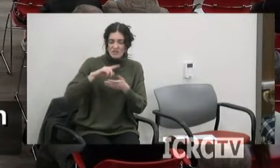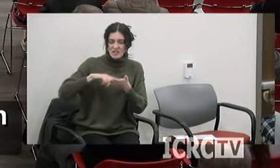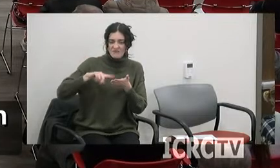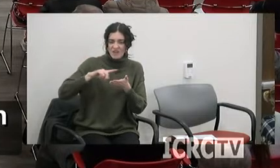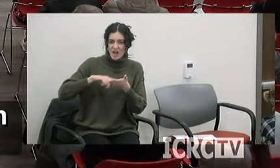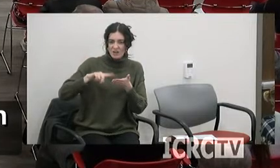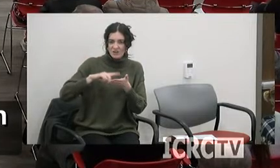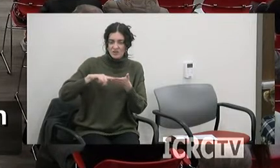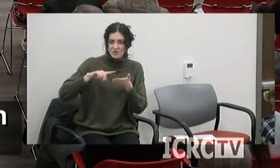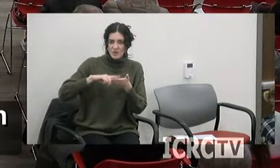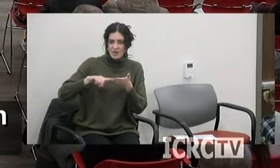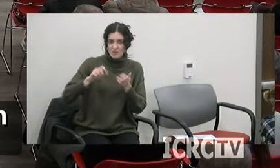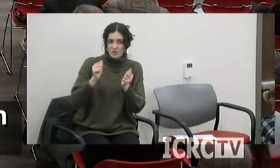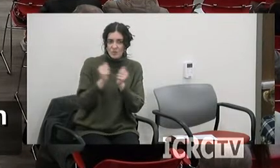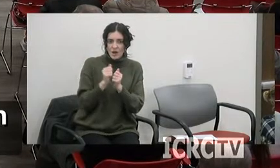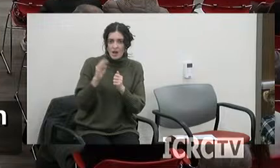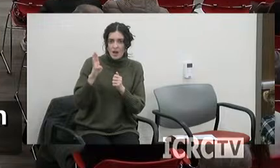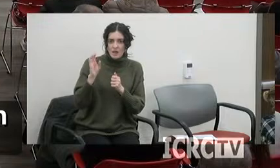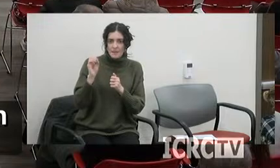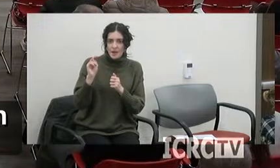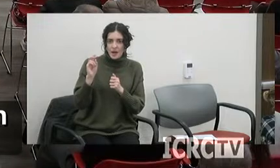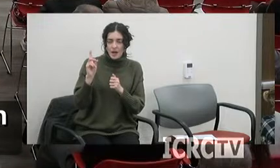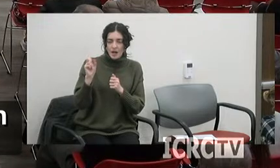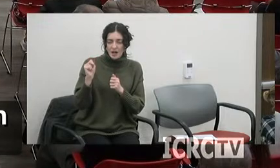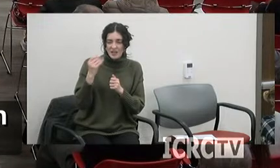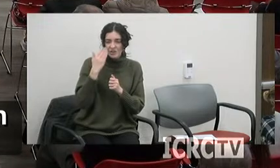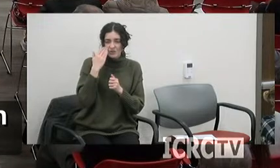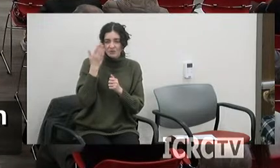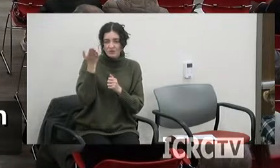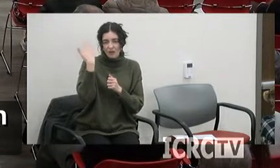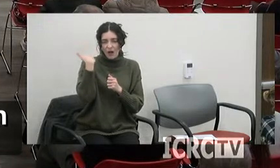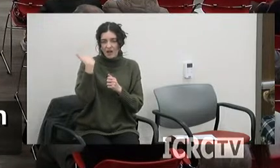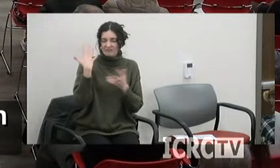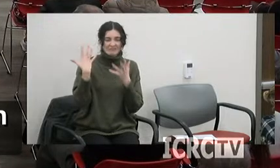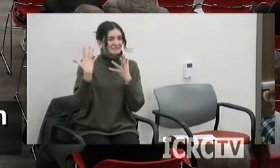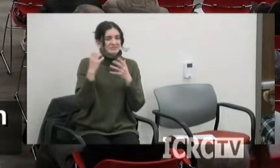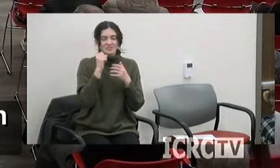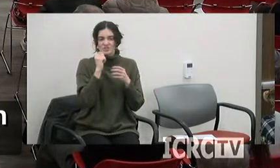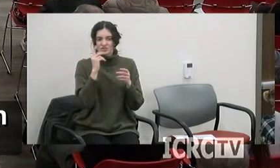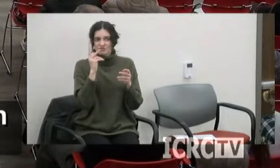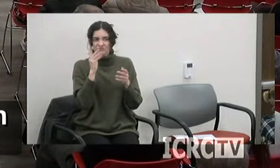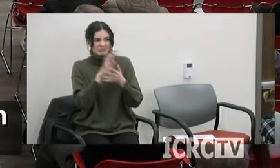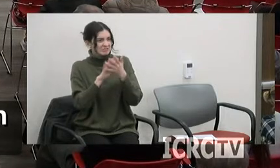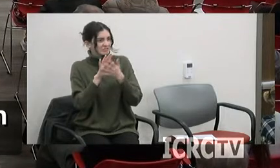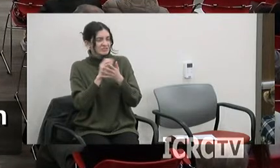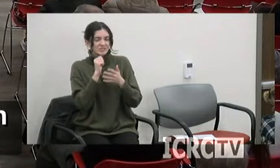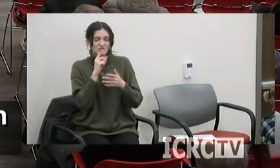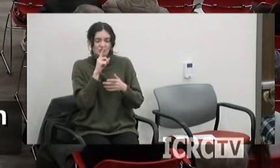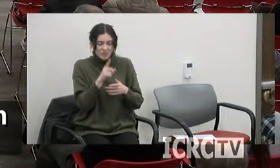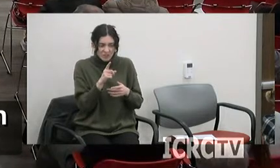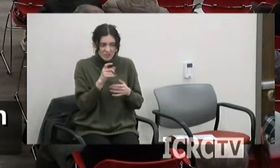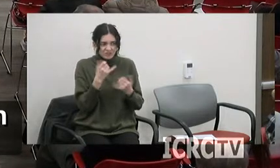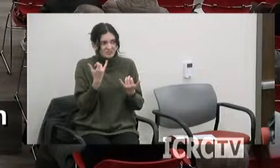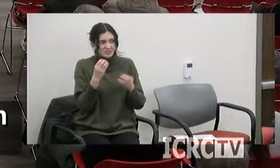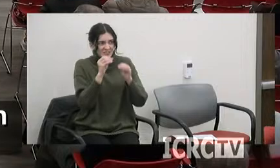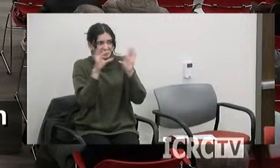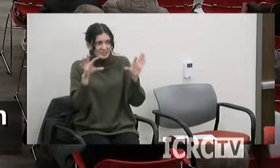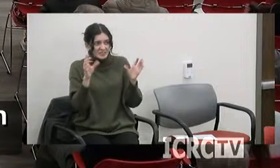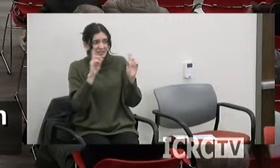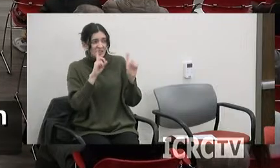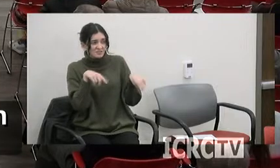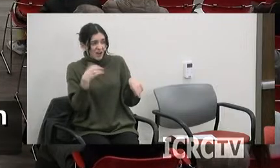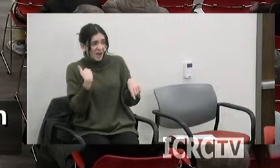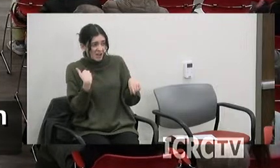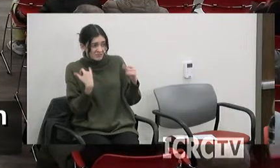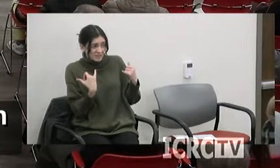bumps that we should be seeing? I know it was in the air last time. Did you get anything firmer? So what we did learn is that